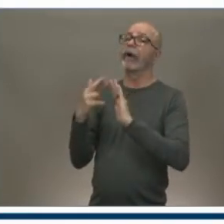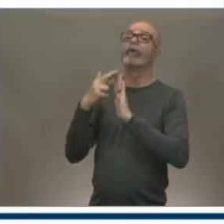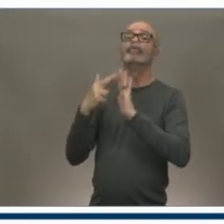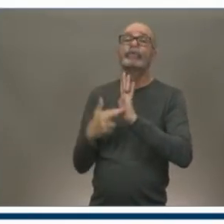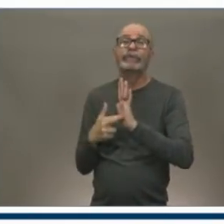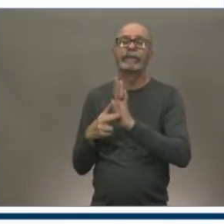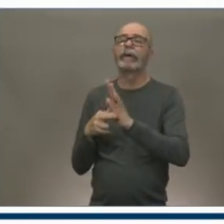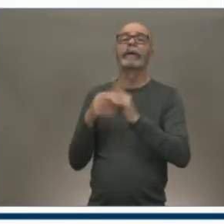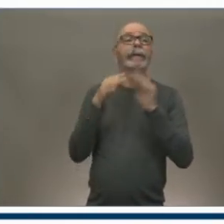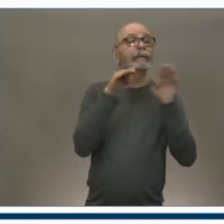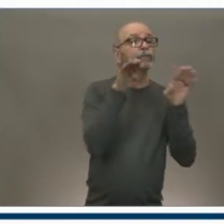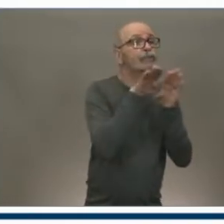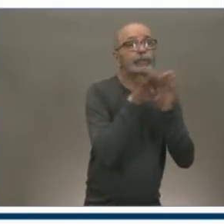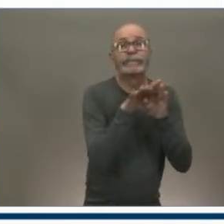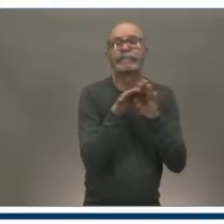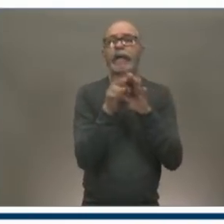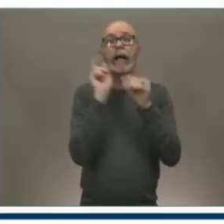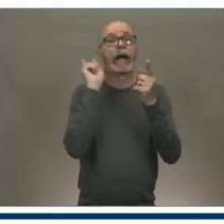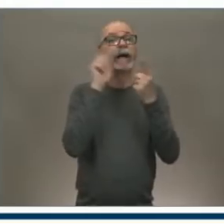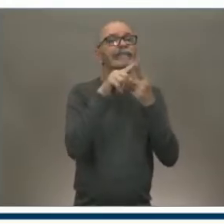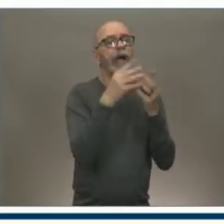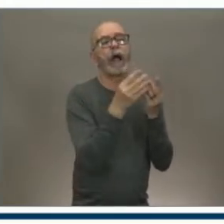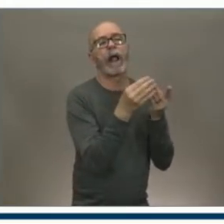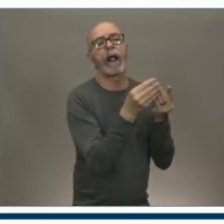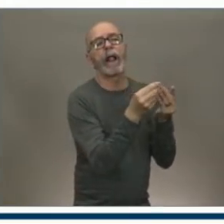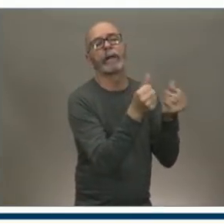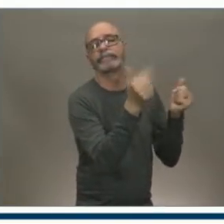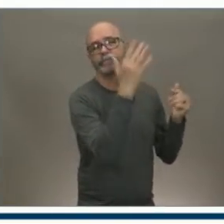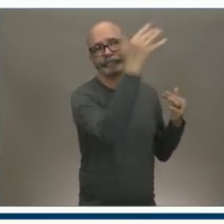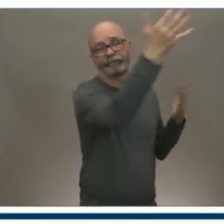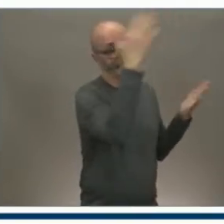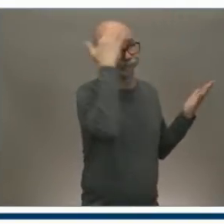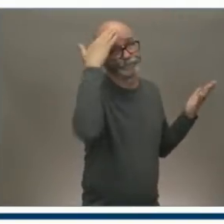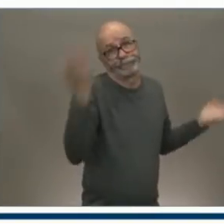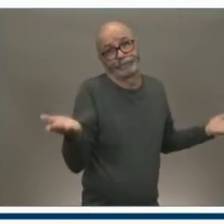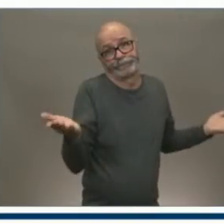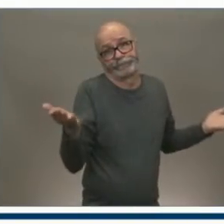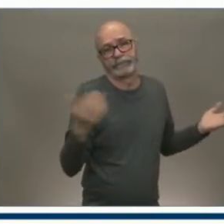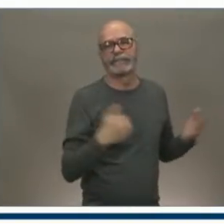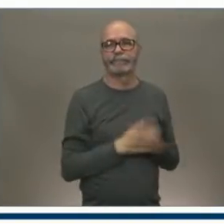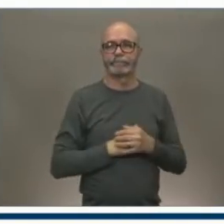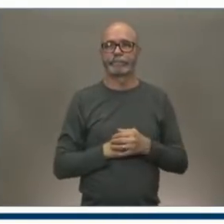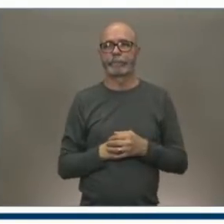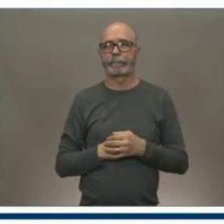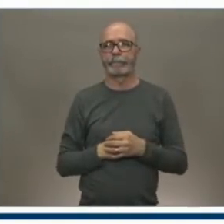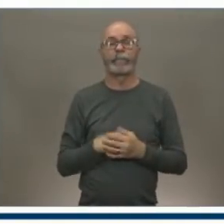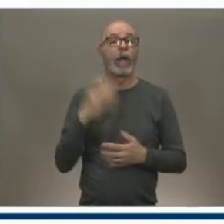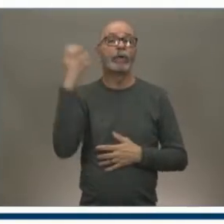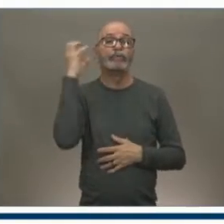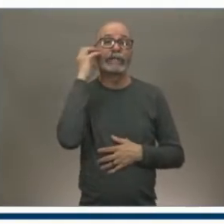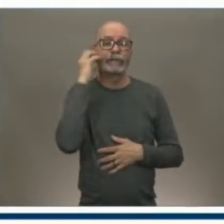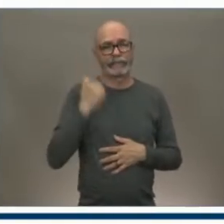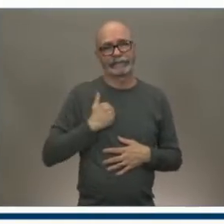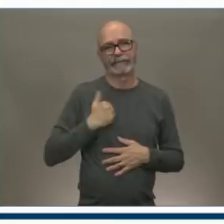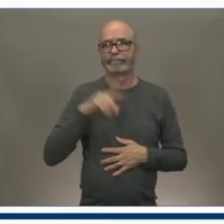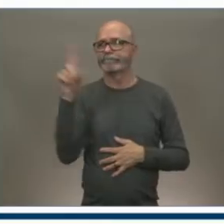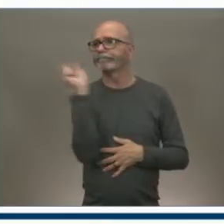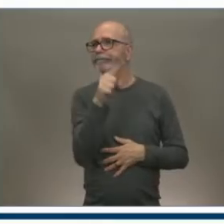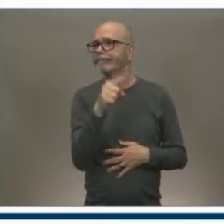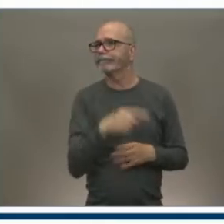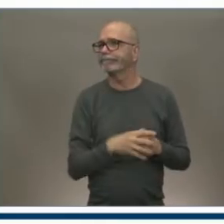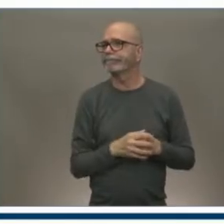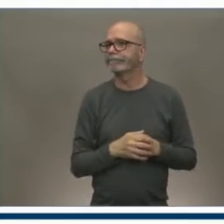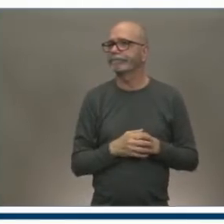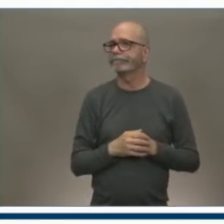restrictions until further notice. Next question will go to Heloise with Radio Canada. Hi, yes. I wanted to hear